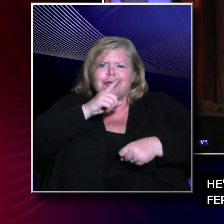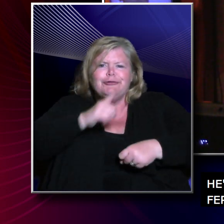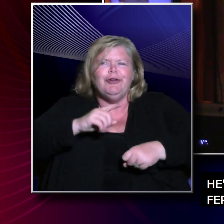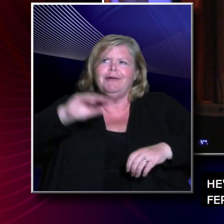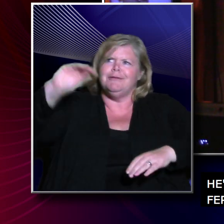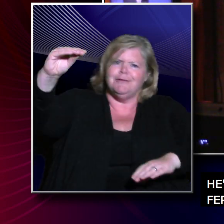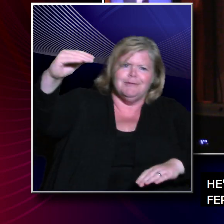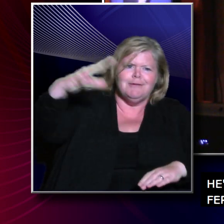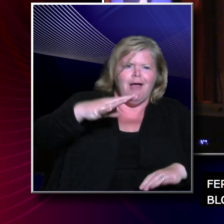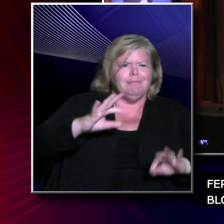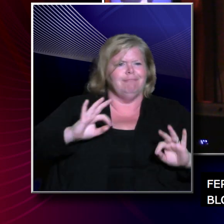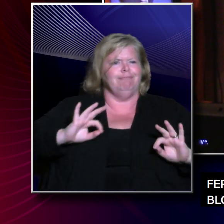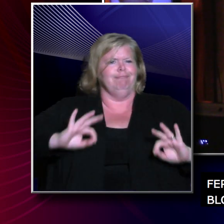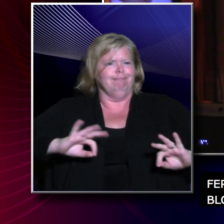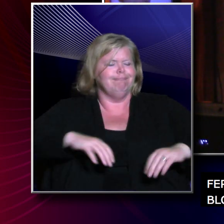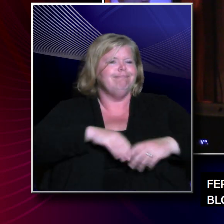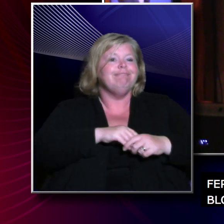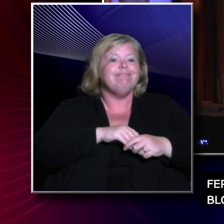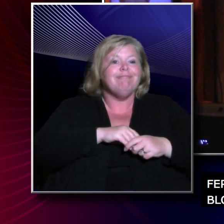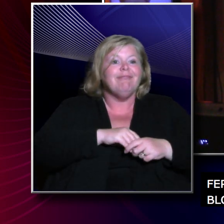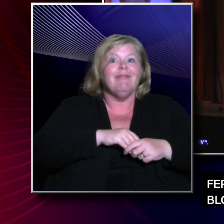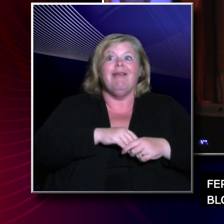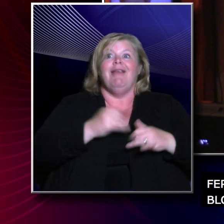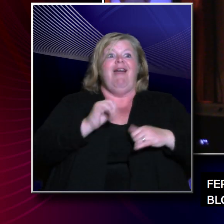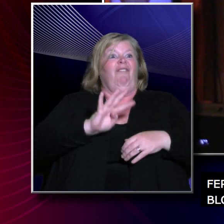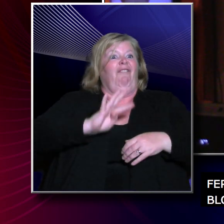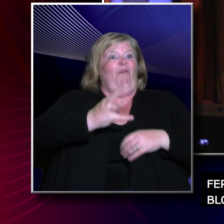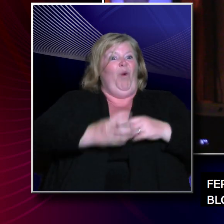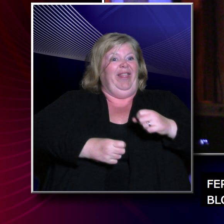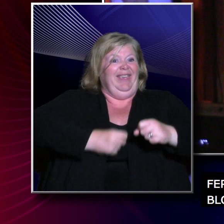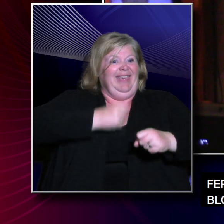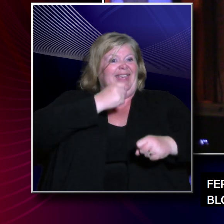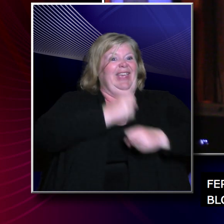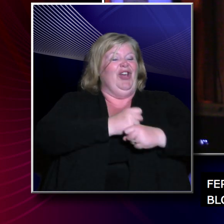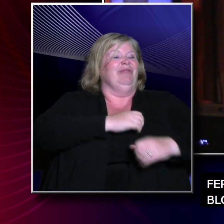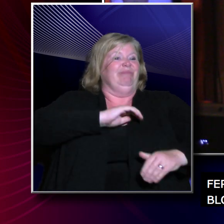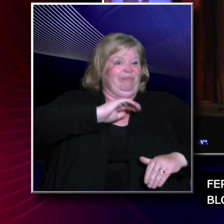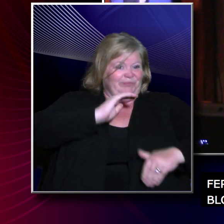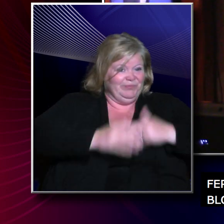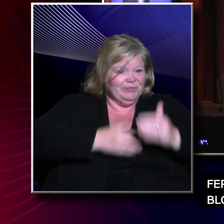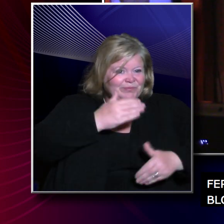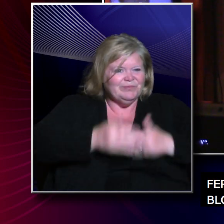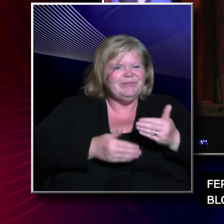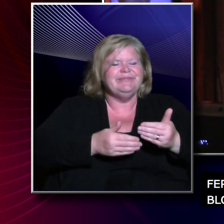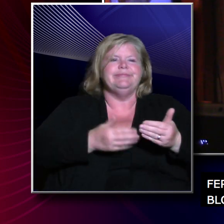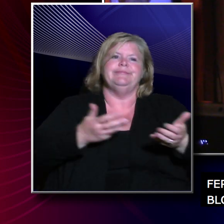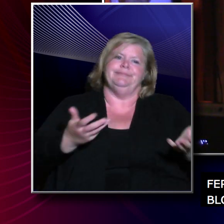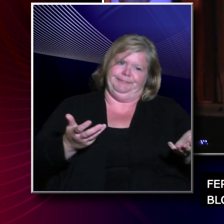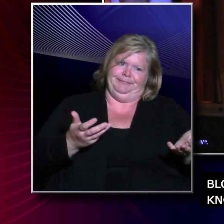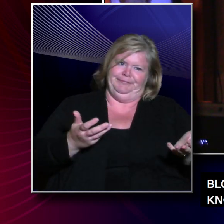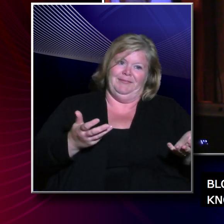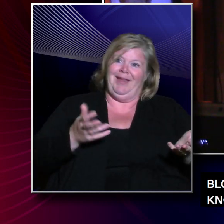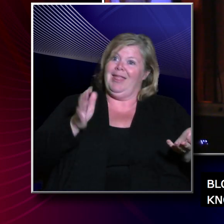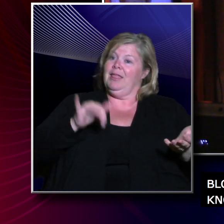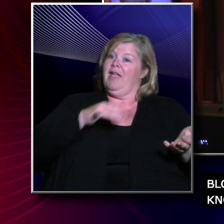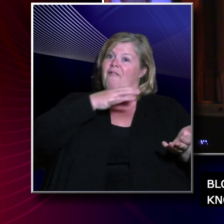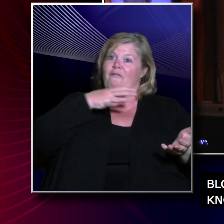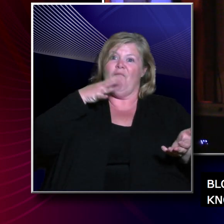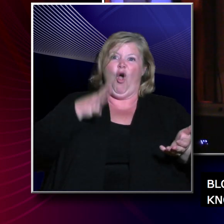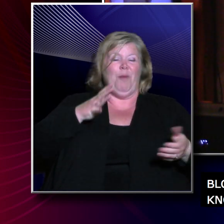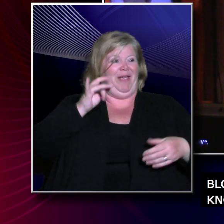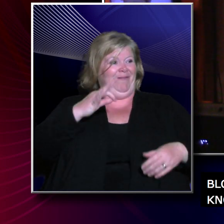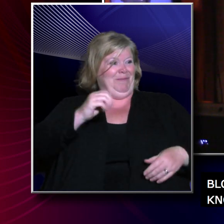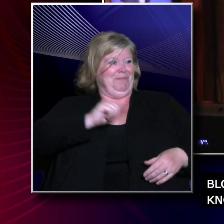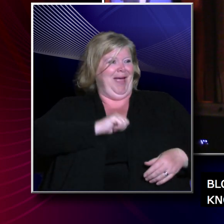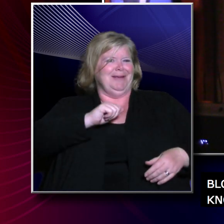the sunlight. A fourth year goes by. And you know, if that farmer was me, I